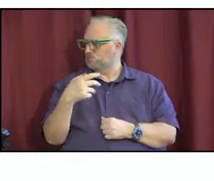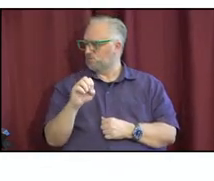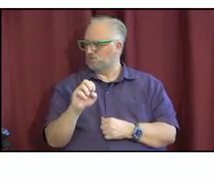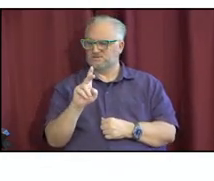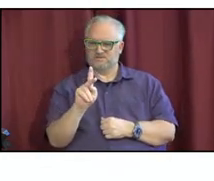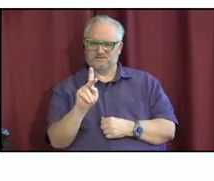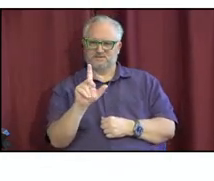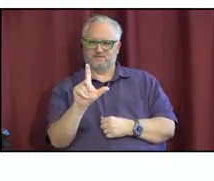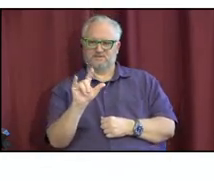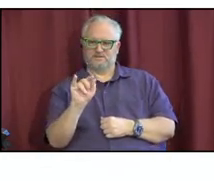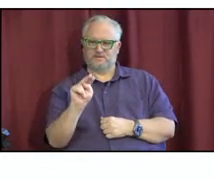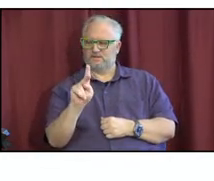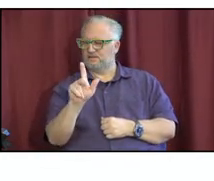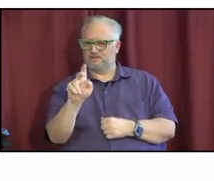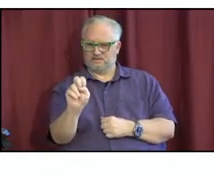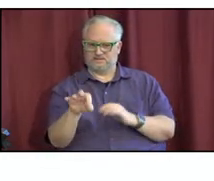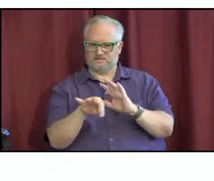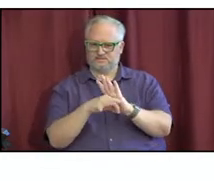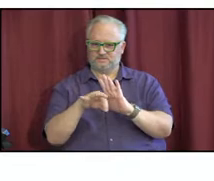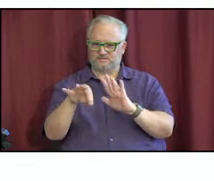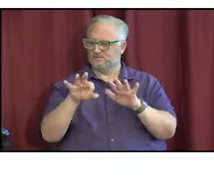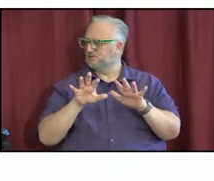George Klinke,